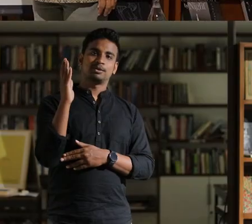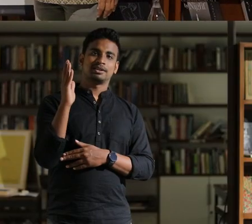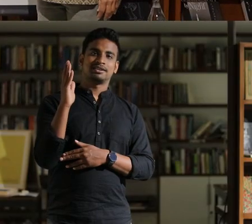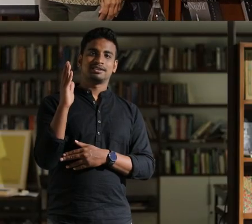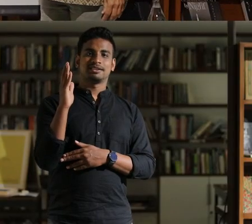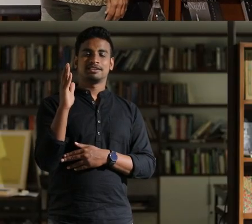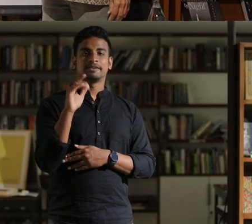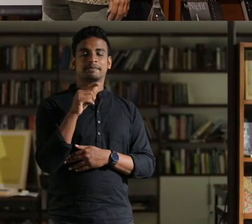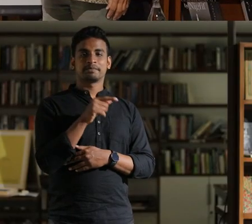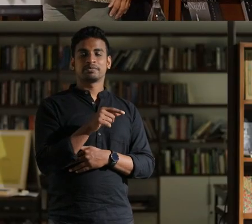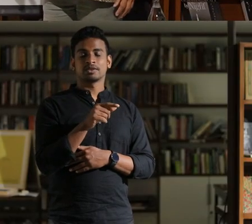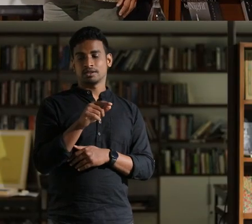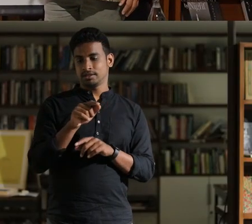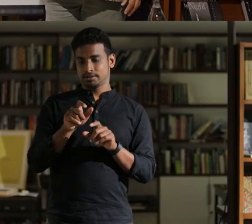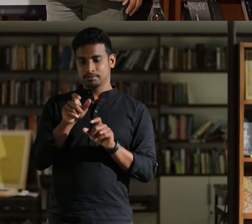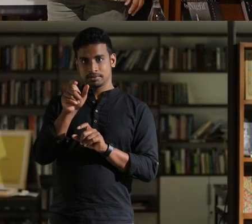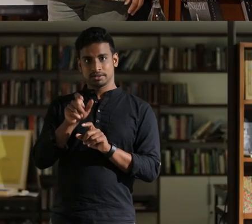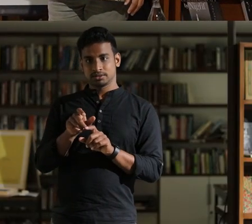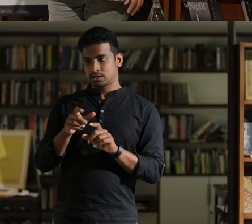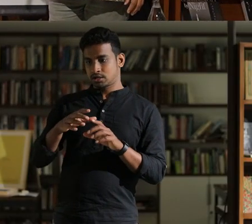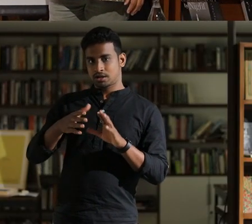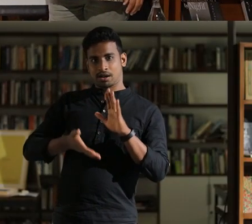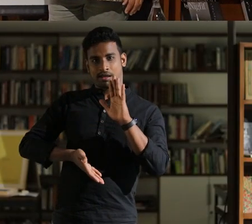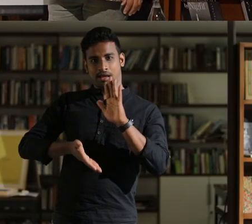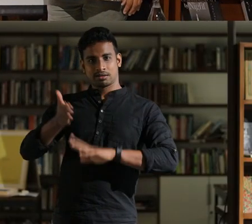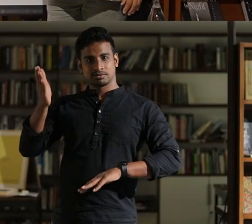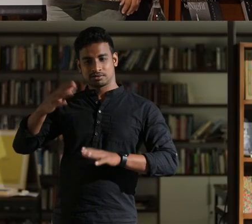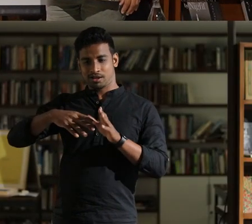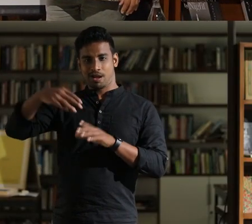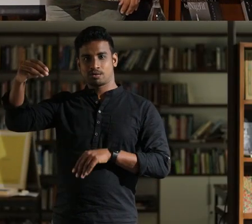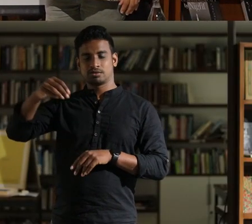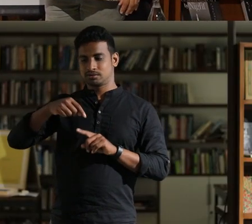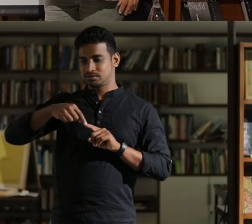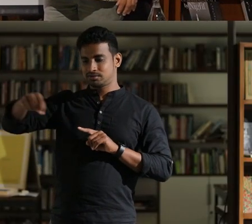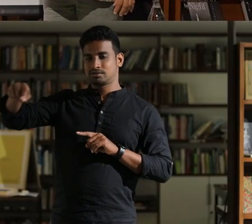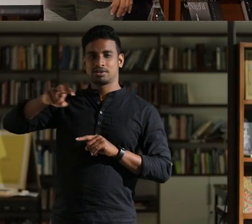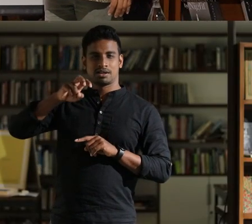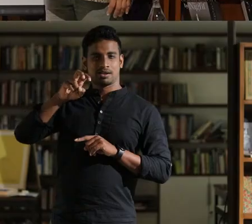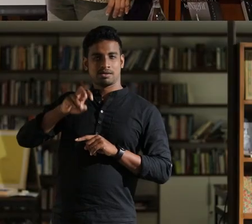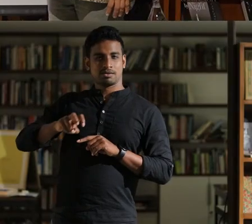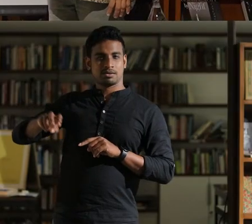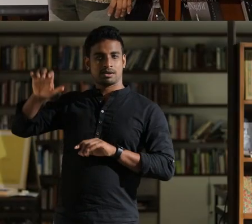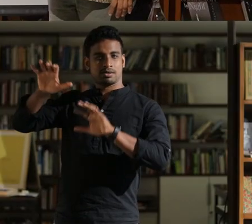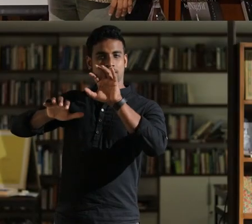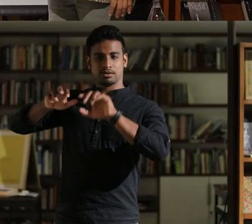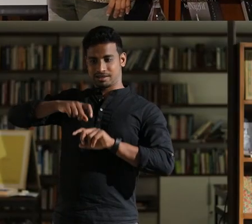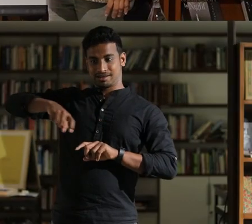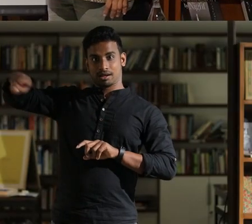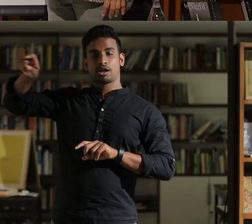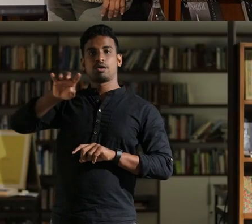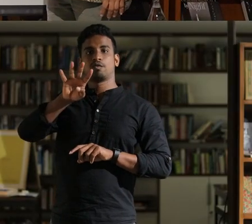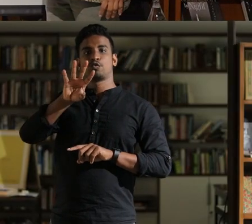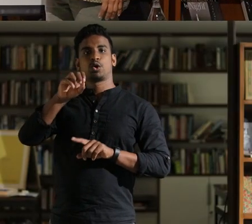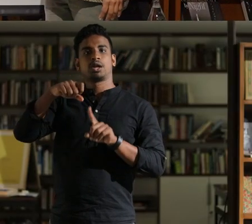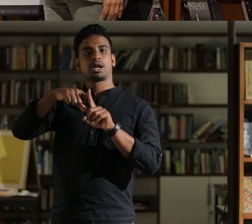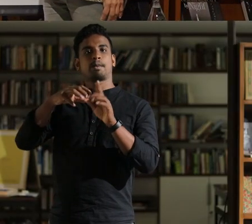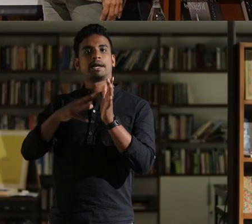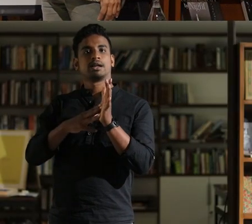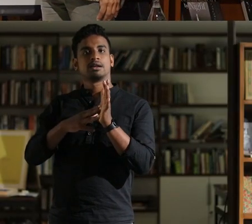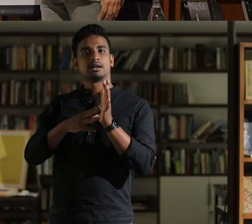Someone had to make a 40-kilometer trek through the jungle to move out from Myanmar to Thailand, and